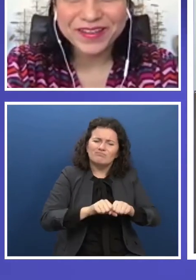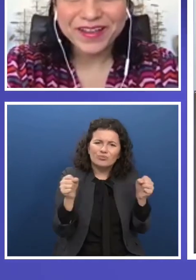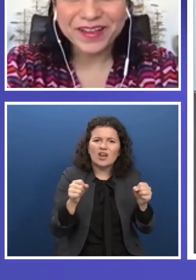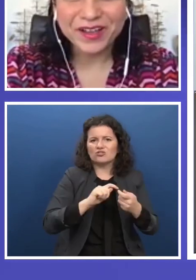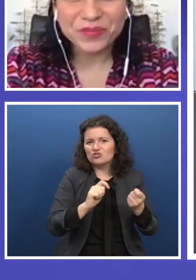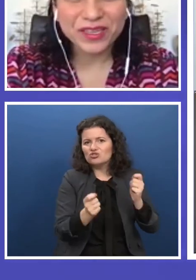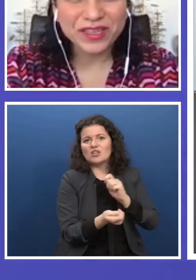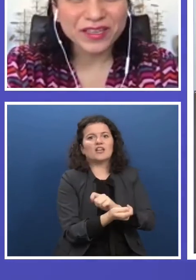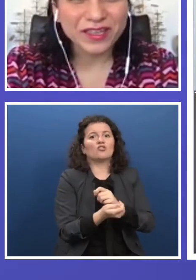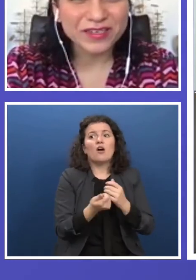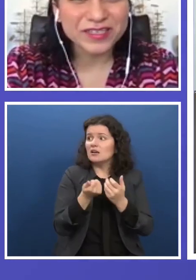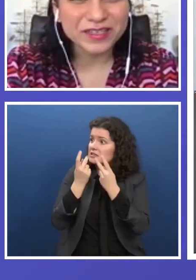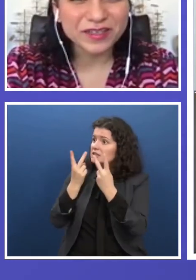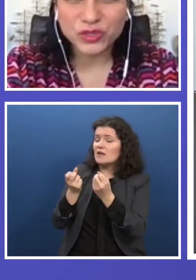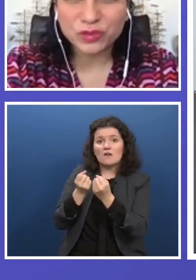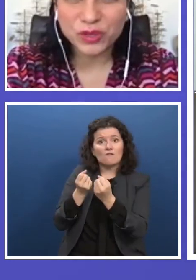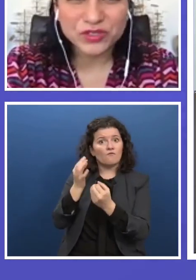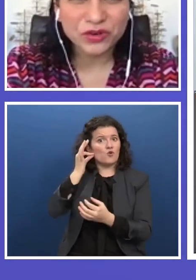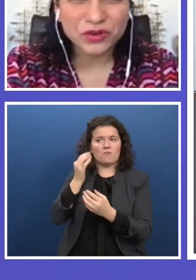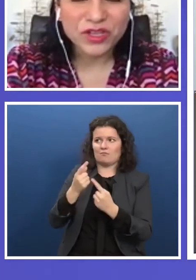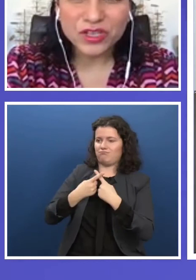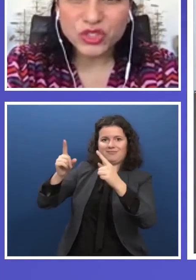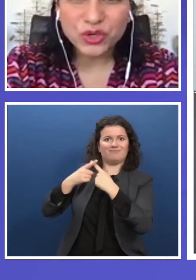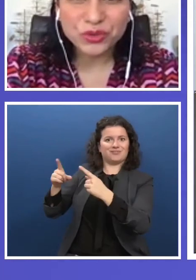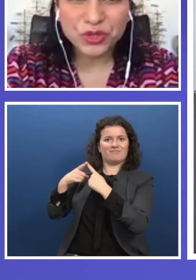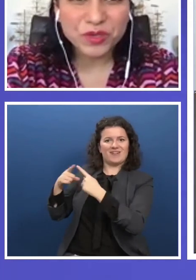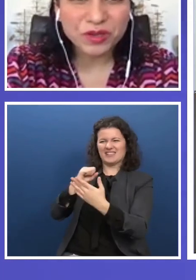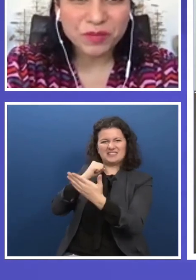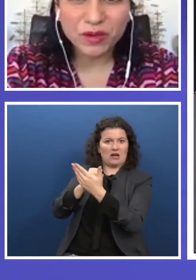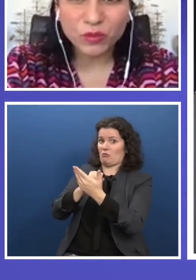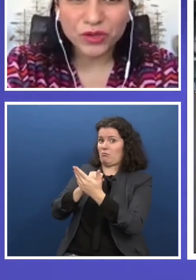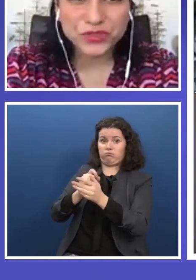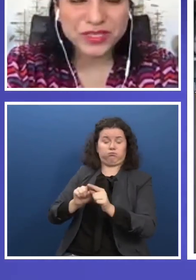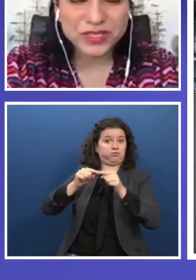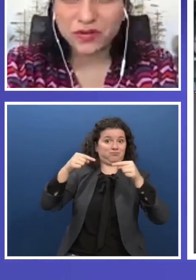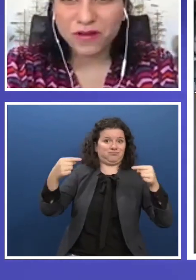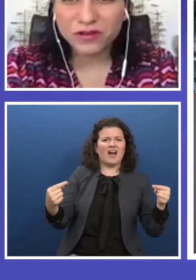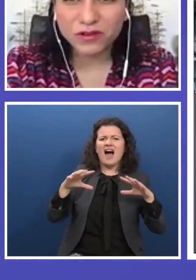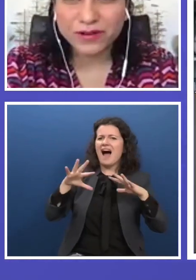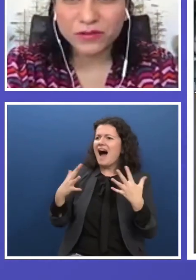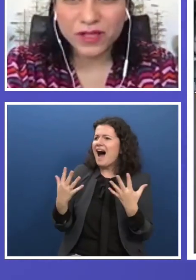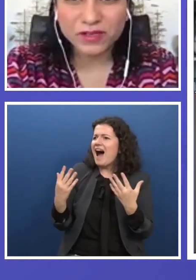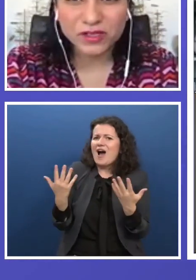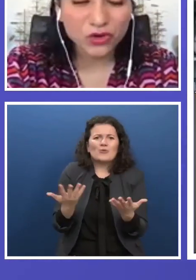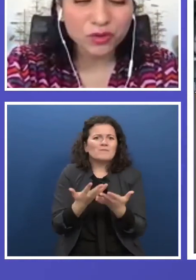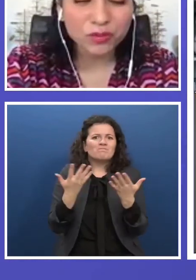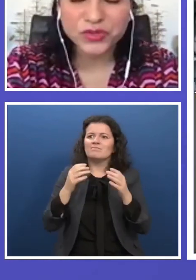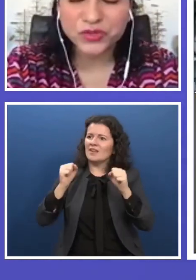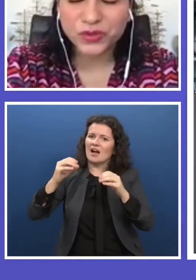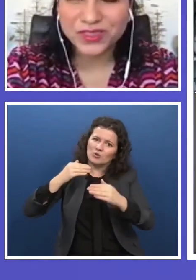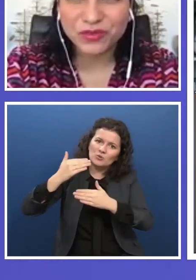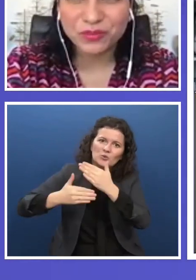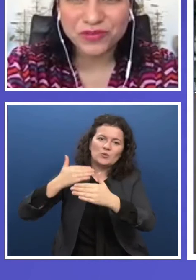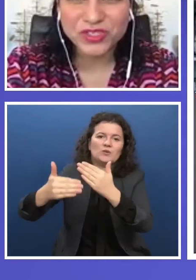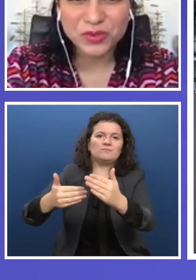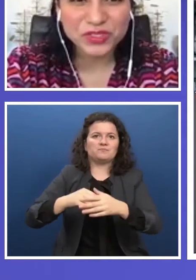already and a trailblazer. Can you share a little bit about what you're seeing in your on-ground reality in your current post or